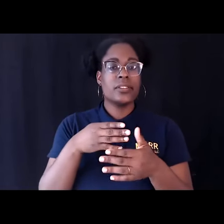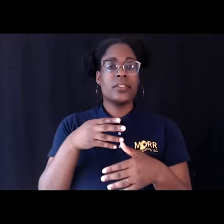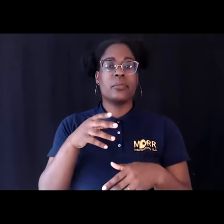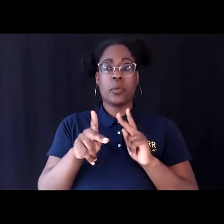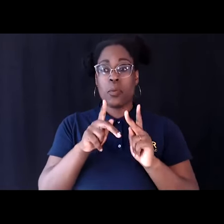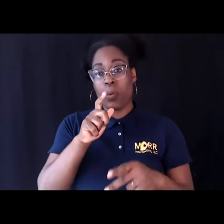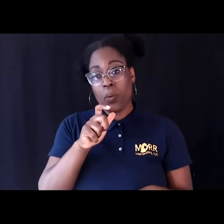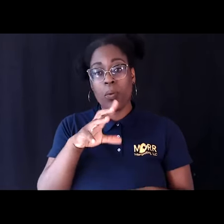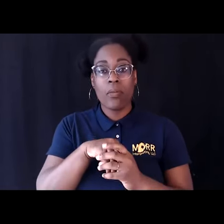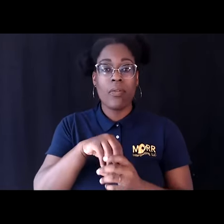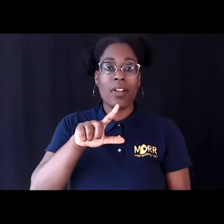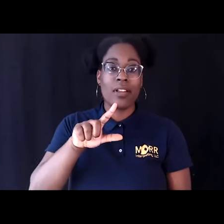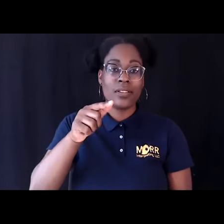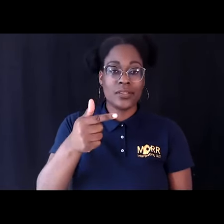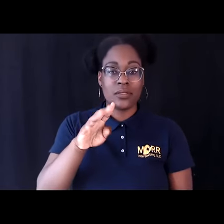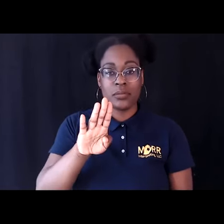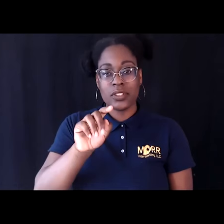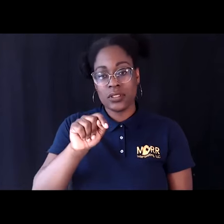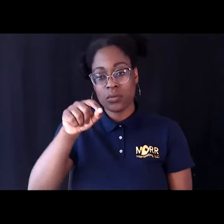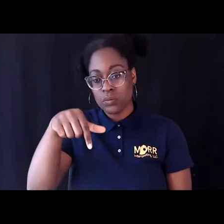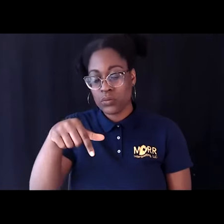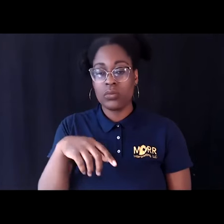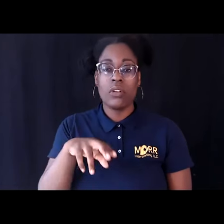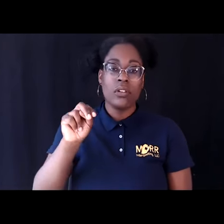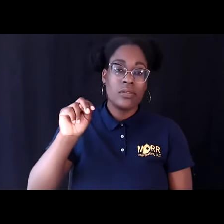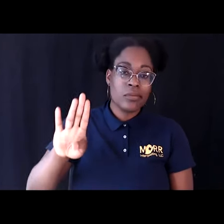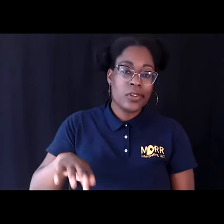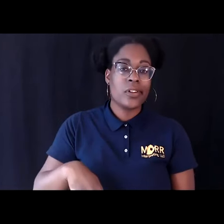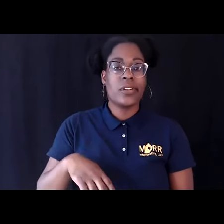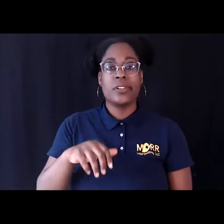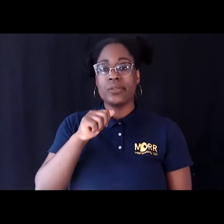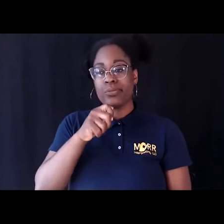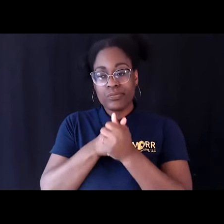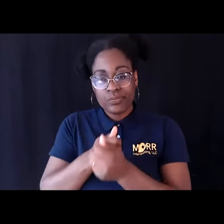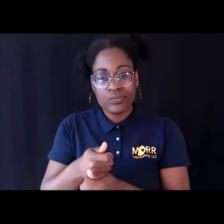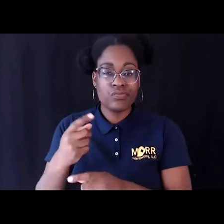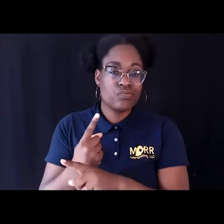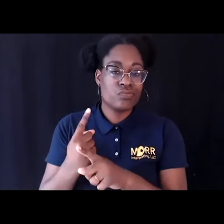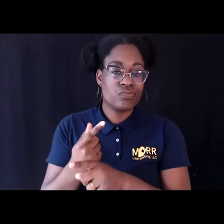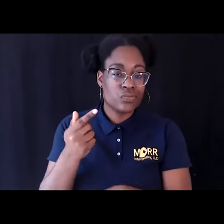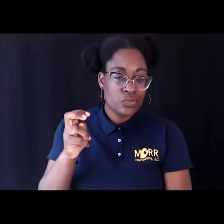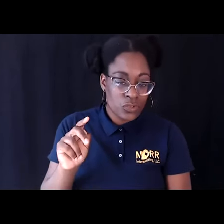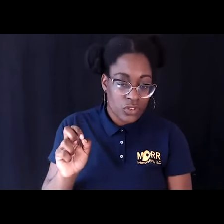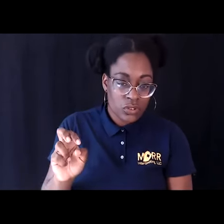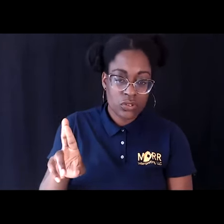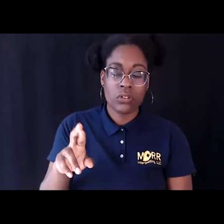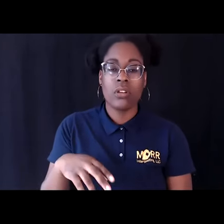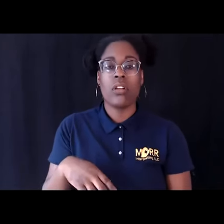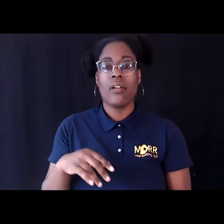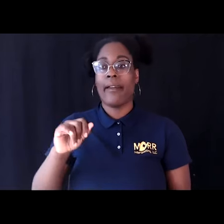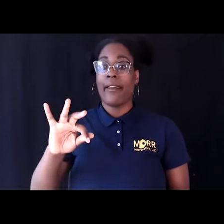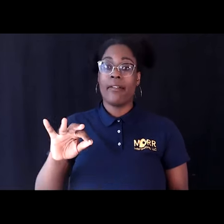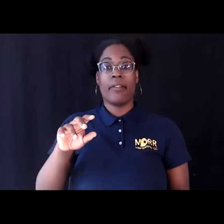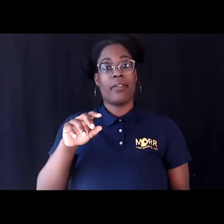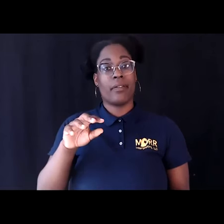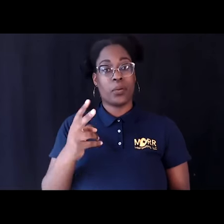who are lesbian, gay, bisexual, transgender, gender nonconforming, et cetera, and queer about whether two-spirit is a traditional